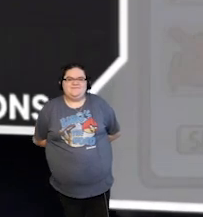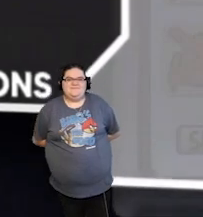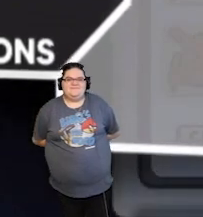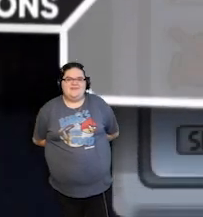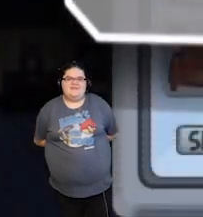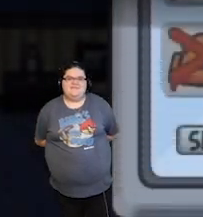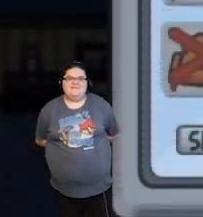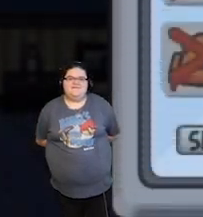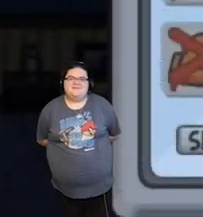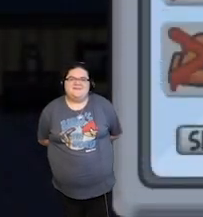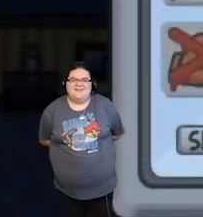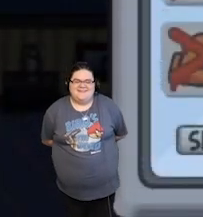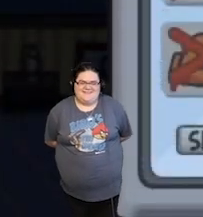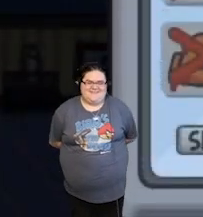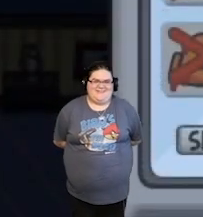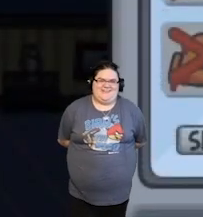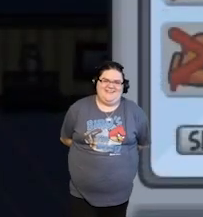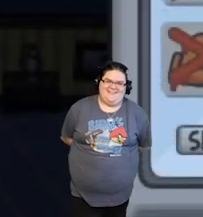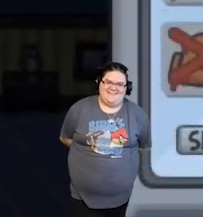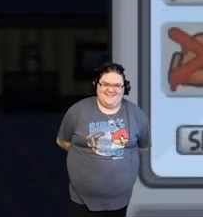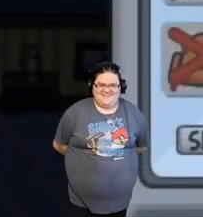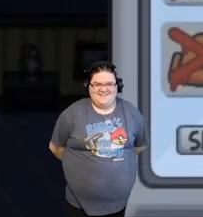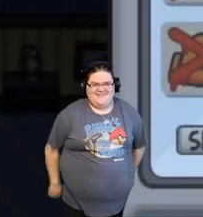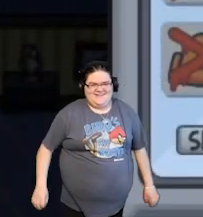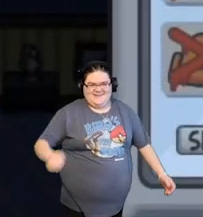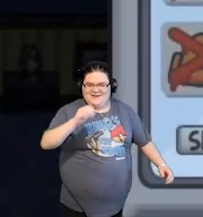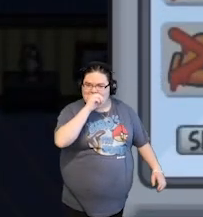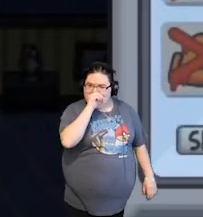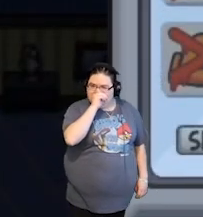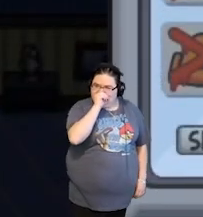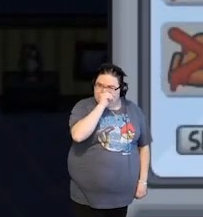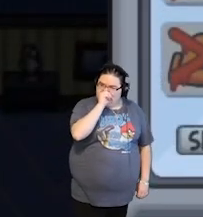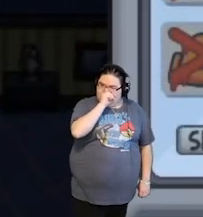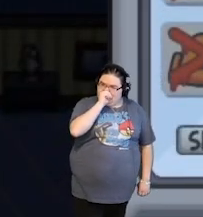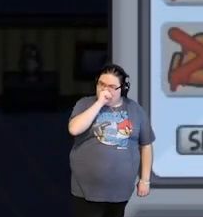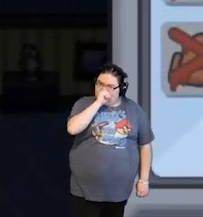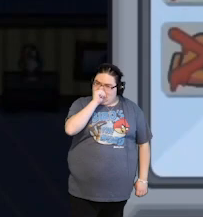You stepped in while I left, and then you came back, and then you went down to go get the door.